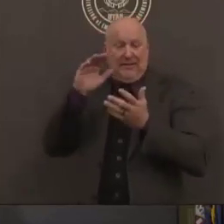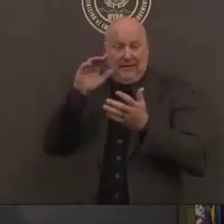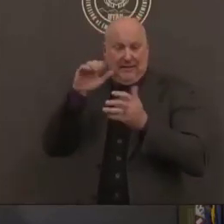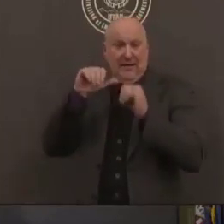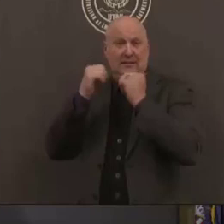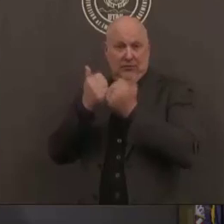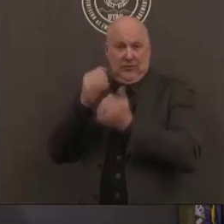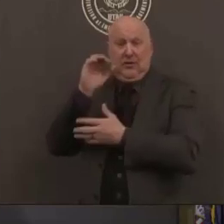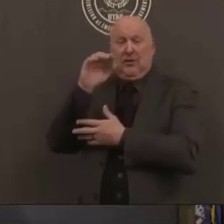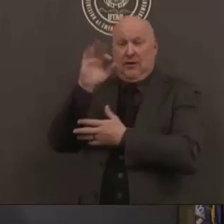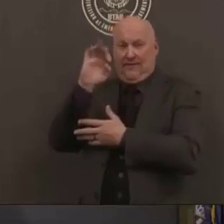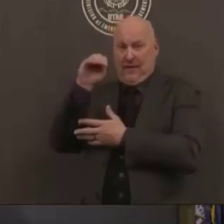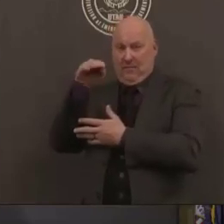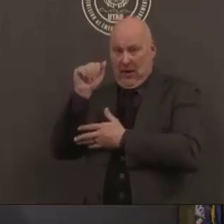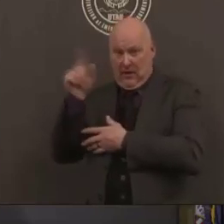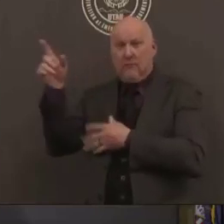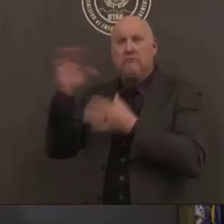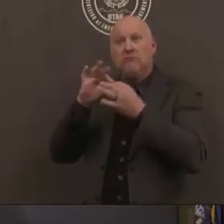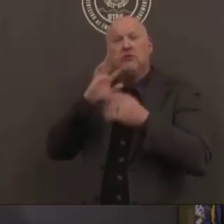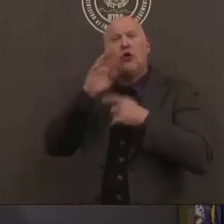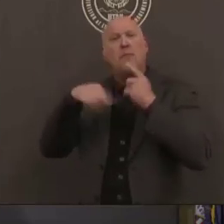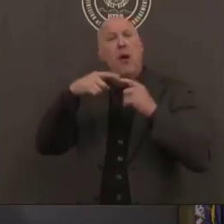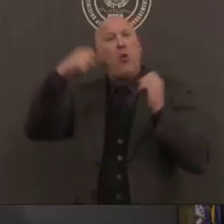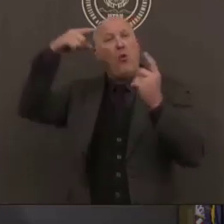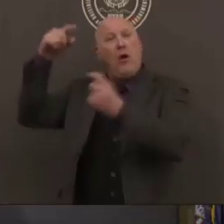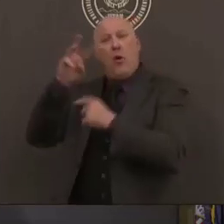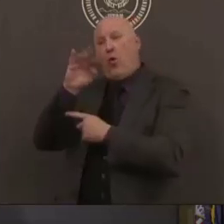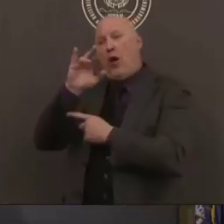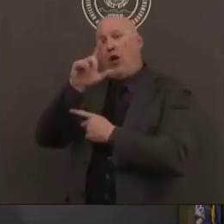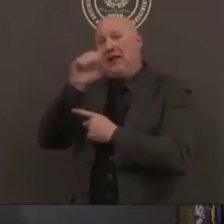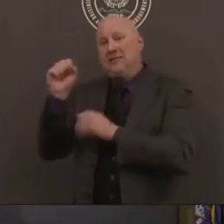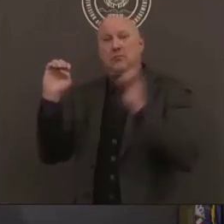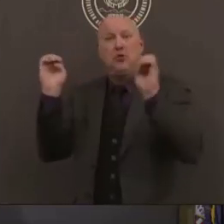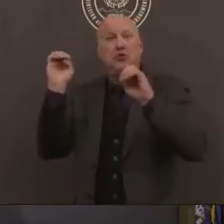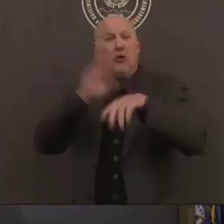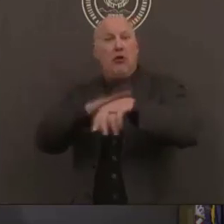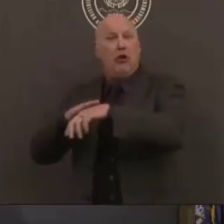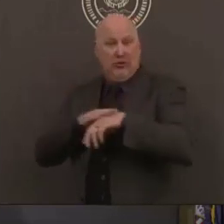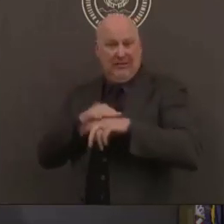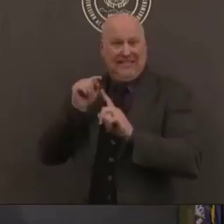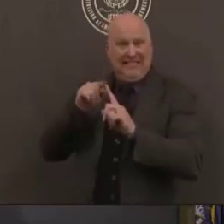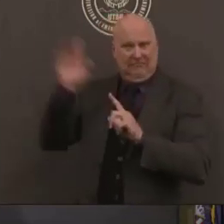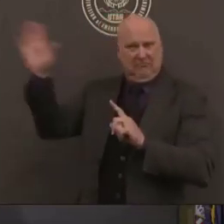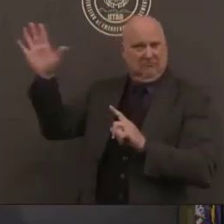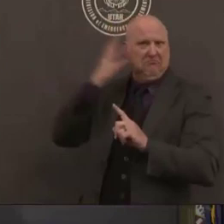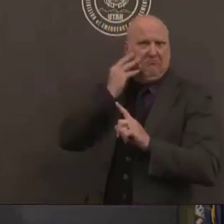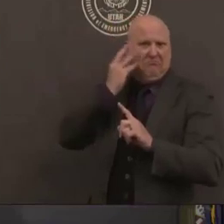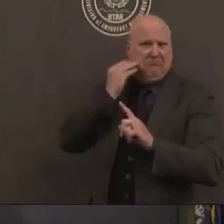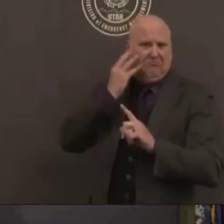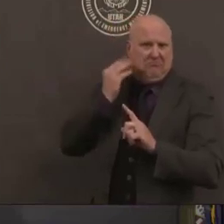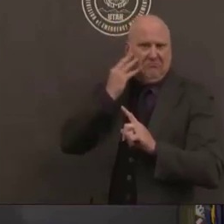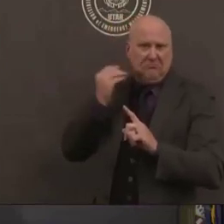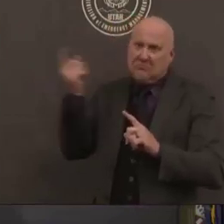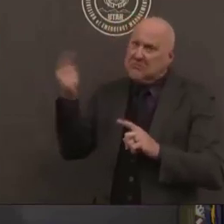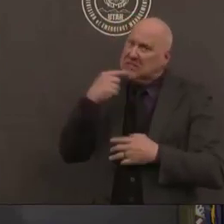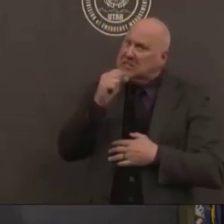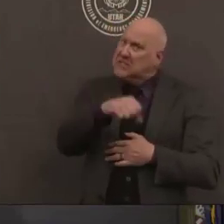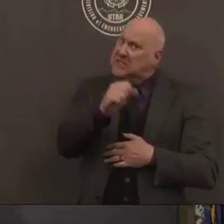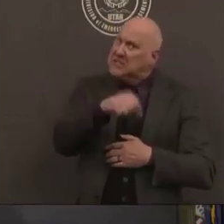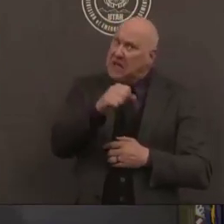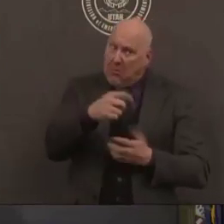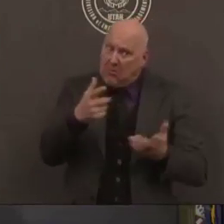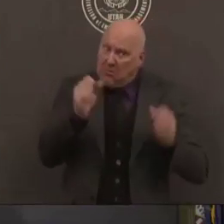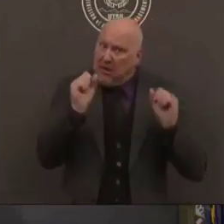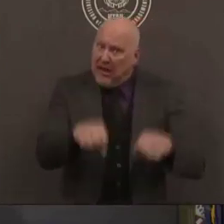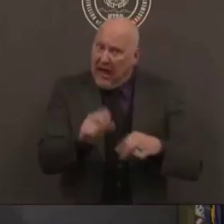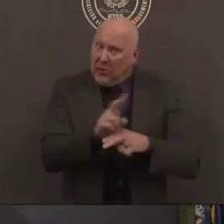used during coronavirus, and many states, if you look around, have used their wireless emergency alert in the case of stay-at-home orders and things